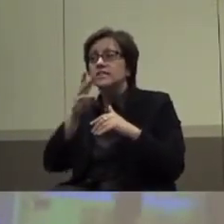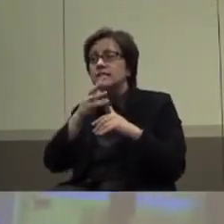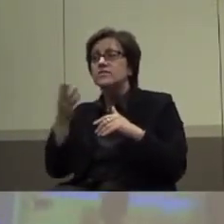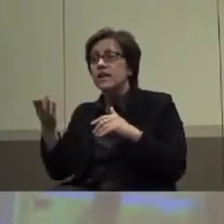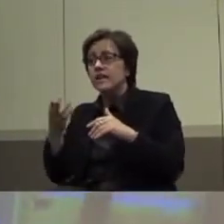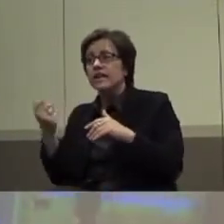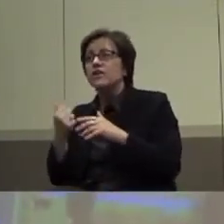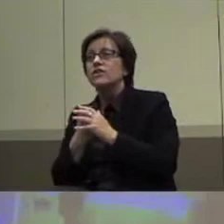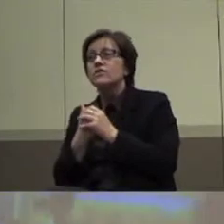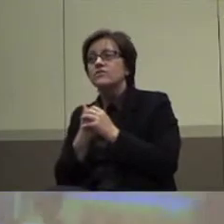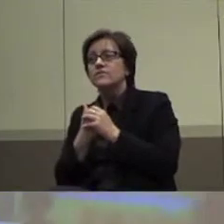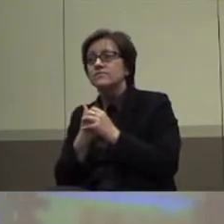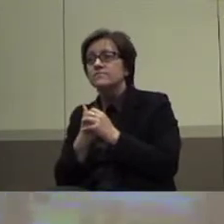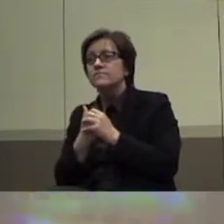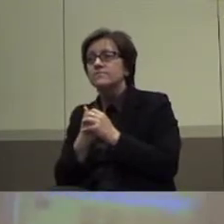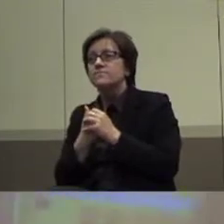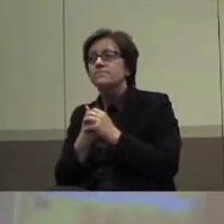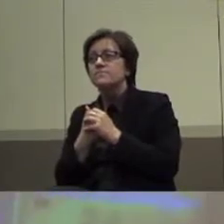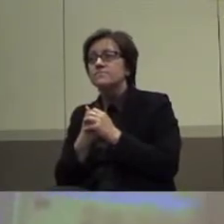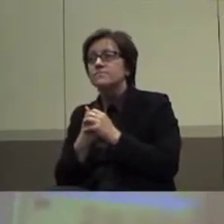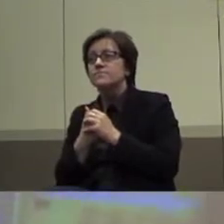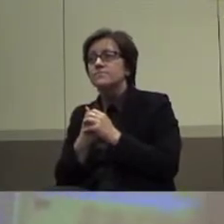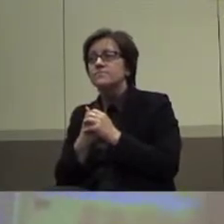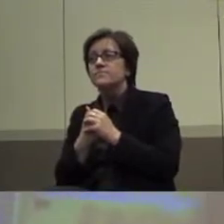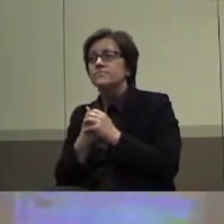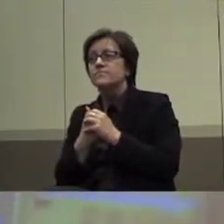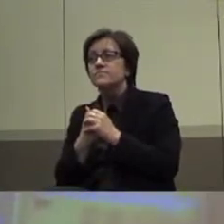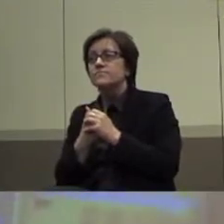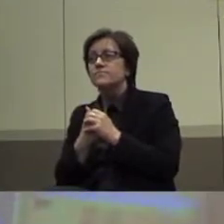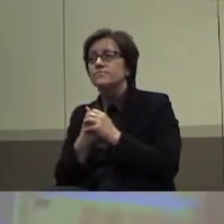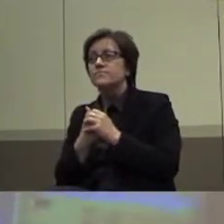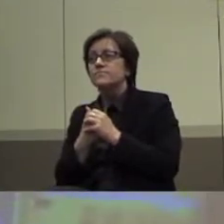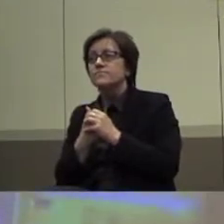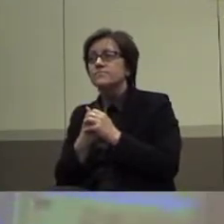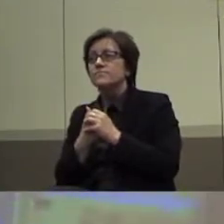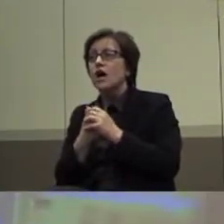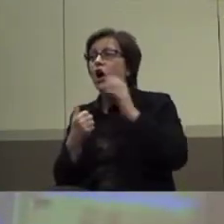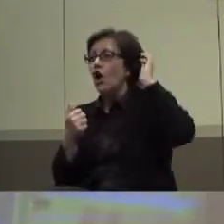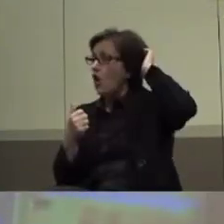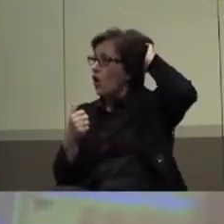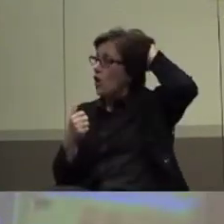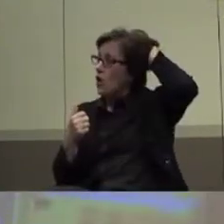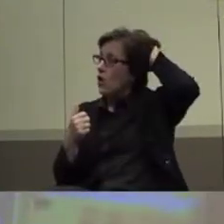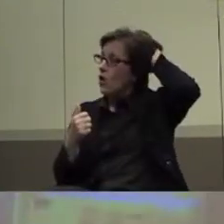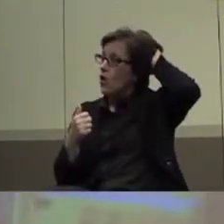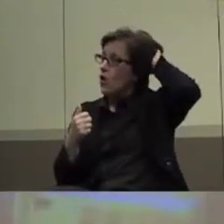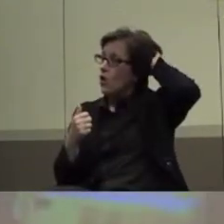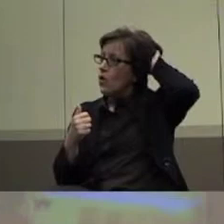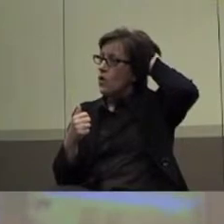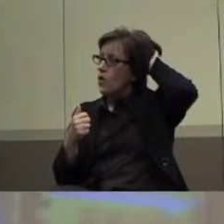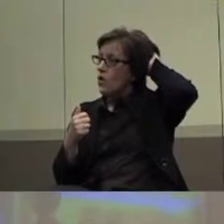Turn around this way. You match up today. Turn around this way, please.